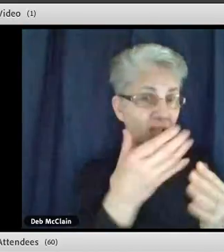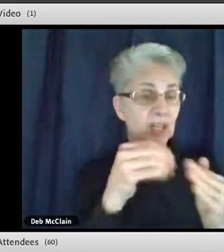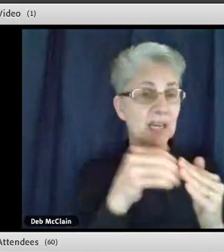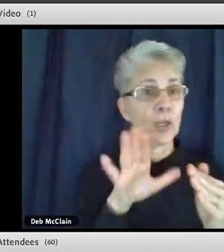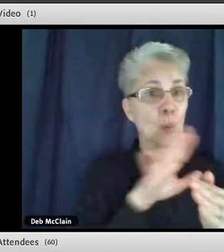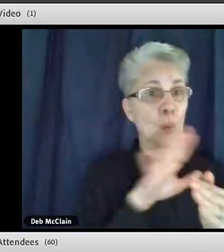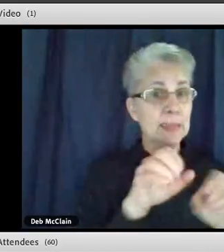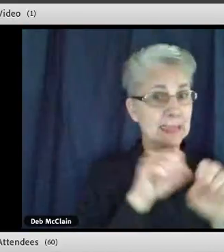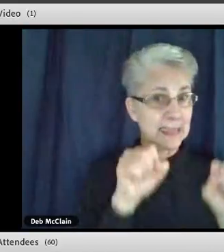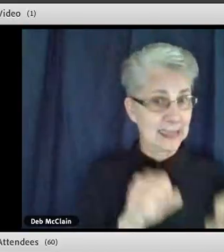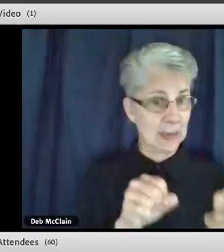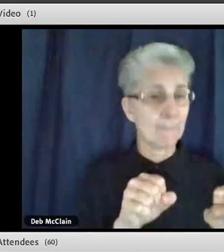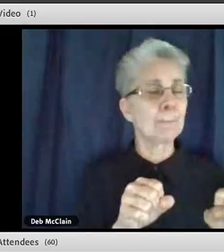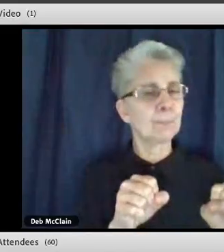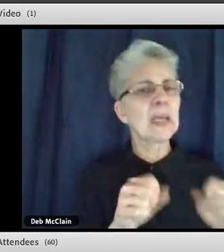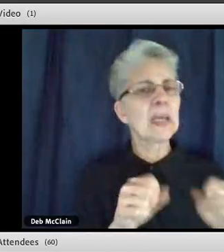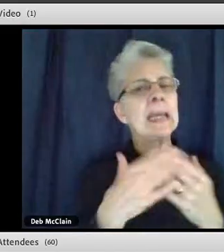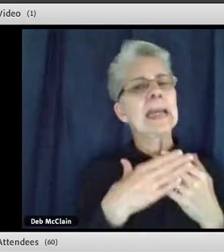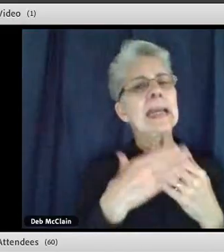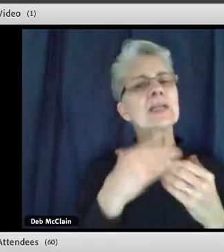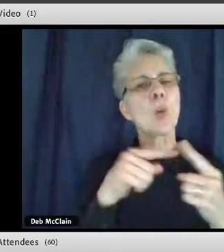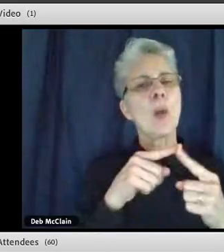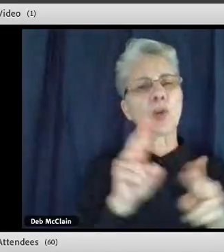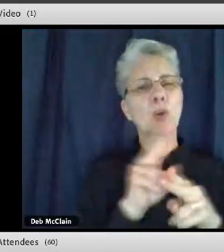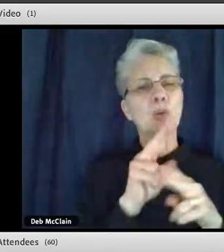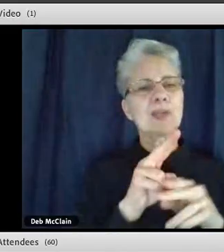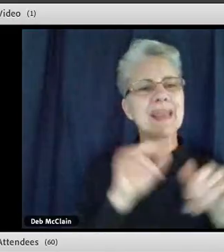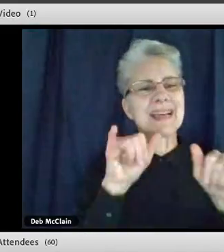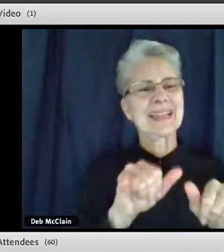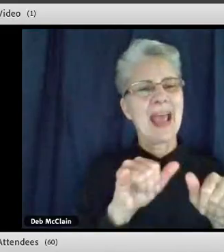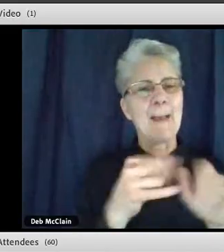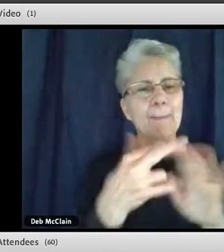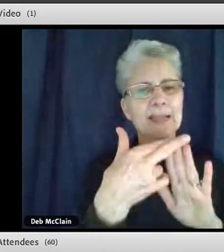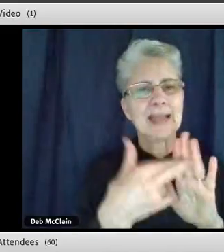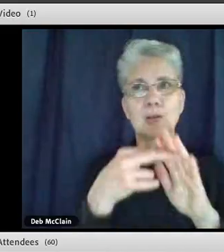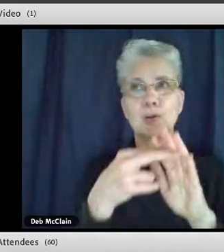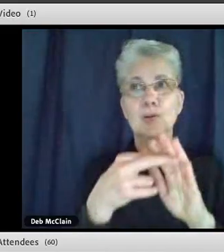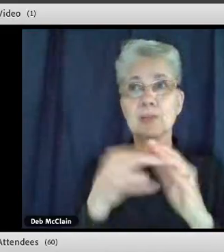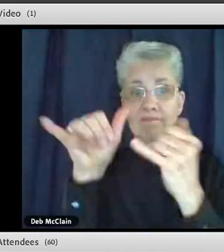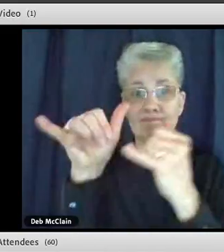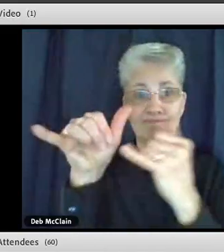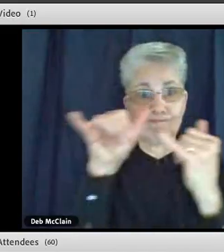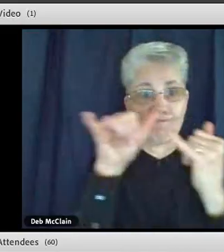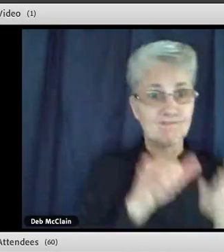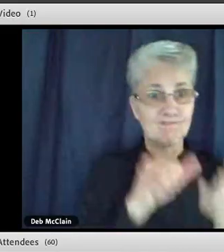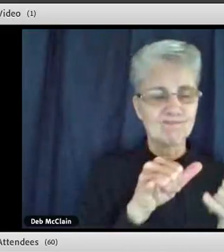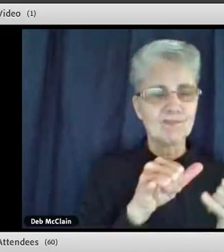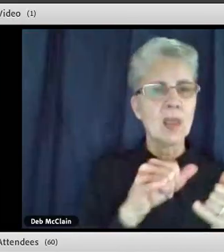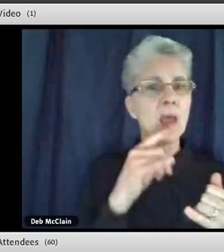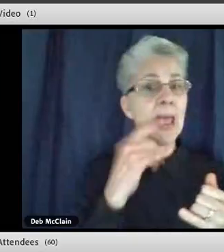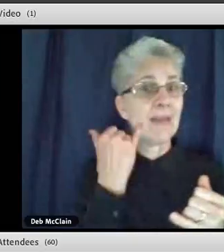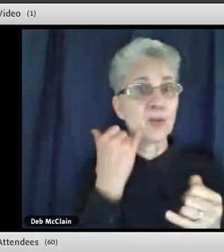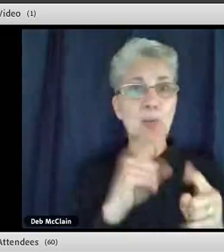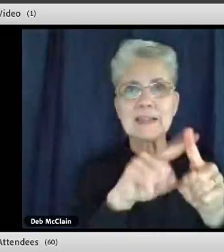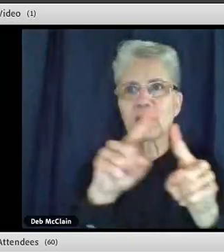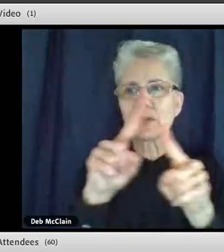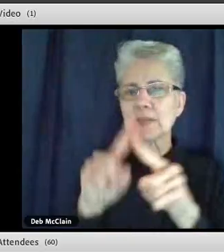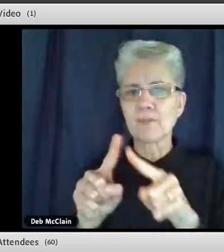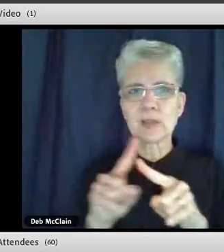system, it's easier when you're using the same standards to do that. Okay, so everybody's doing something completely different, then